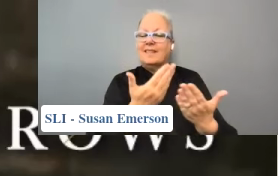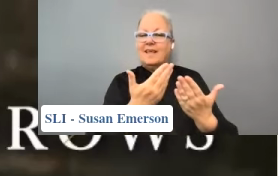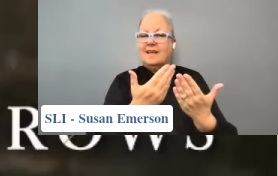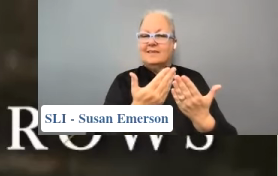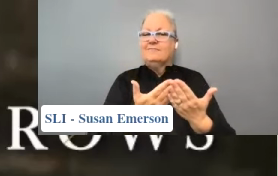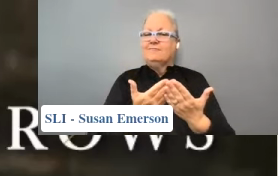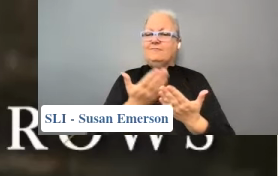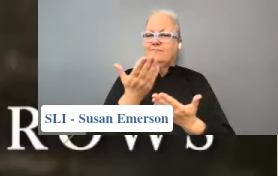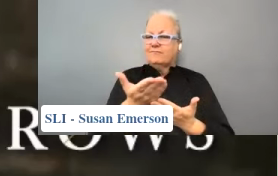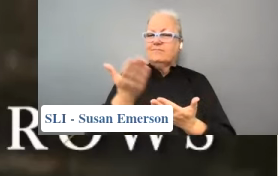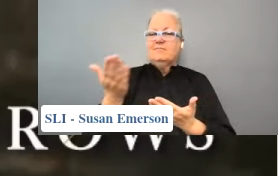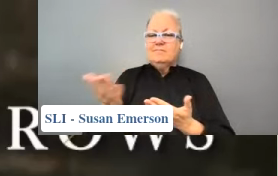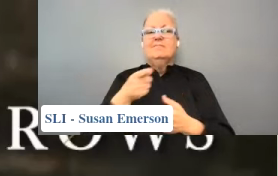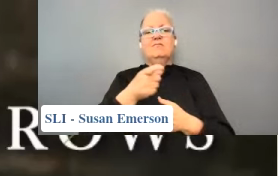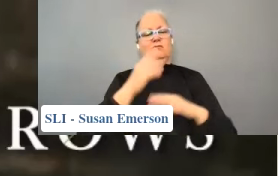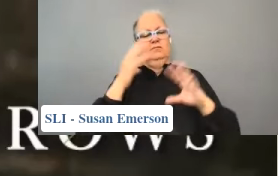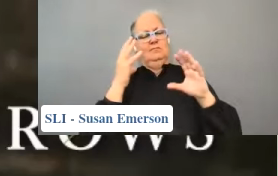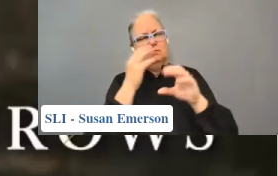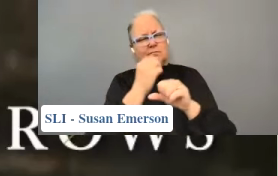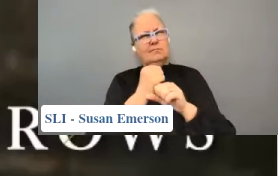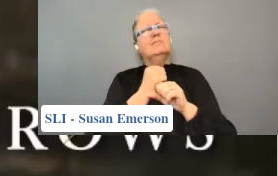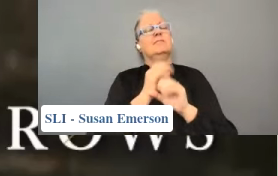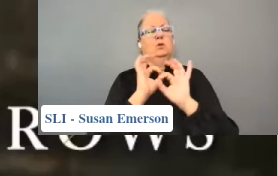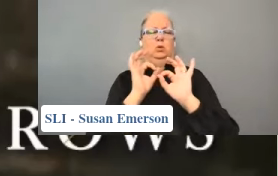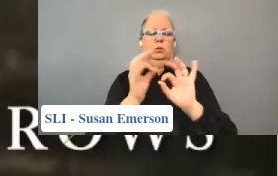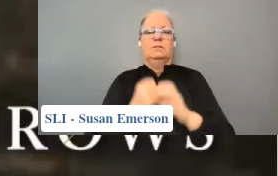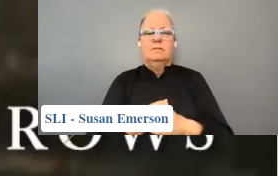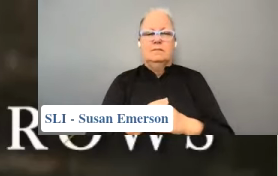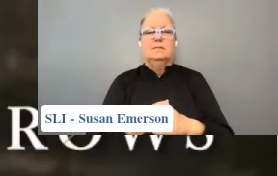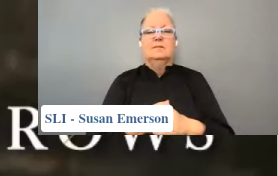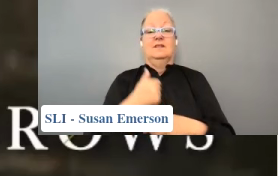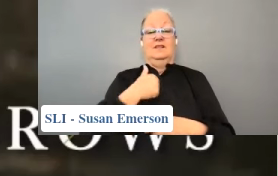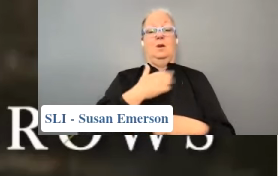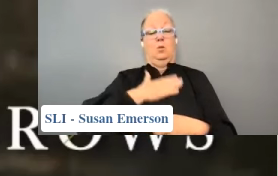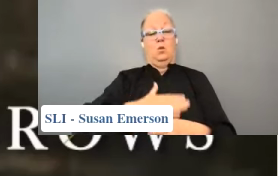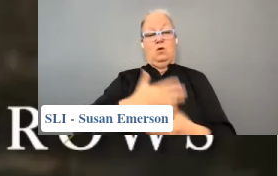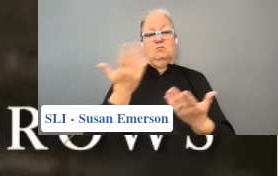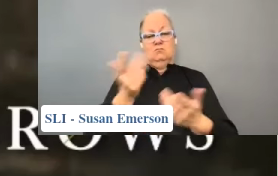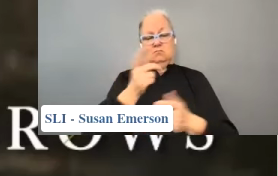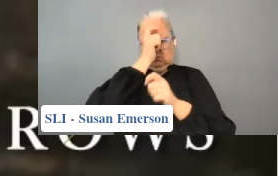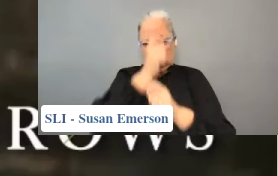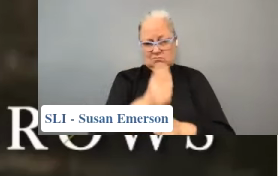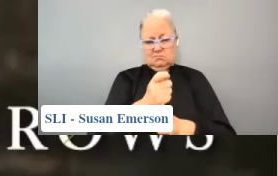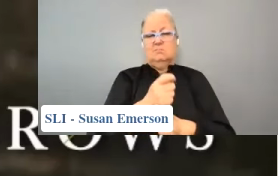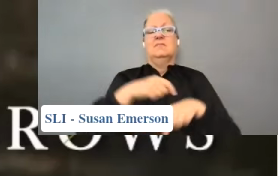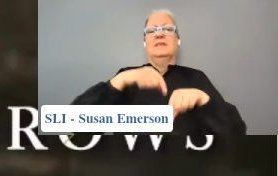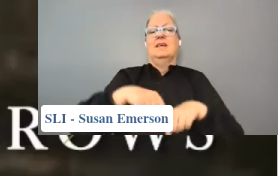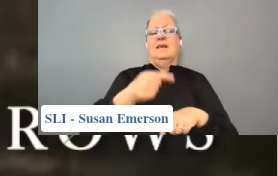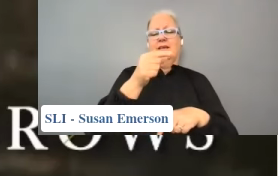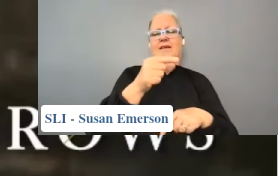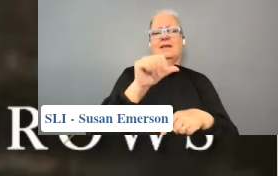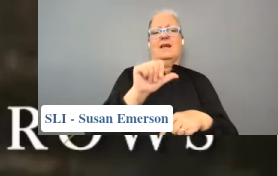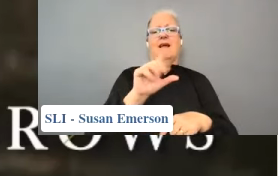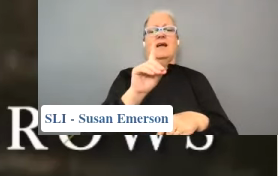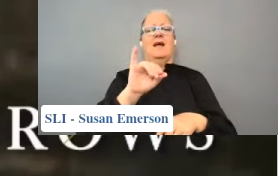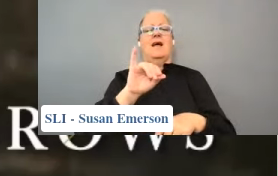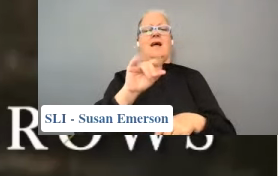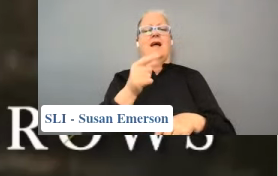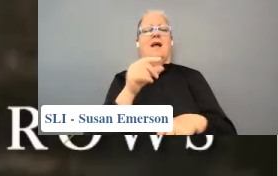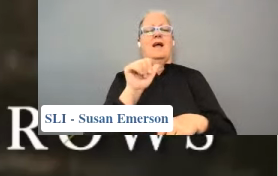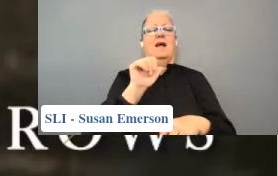great framing indeed. I'd like to acknowledge that I'm on Gadigal land and pay my respects to their elders past